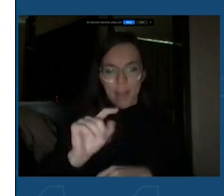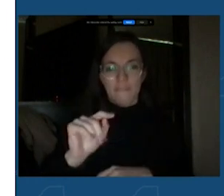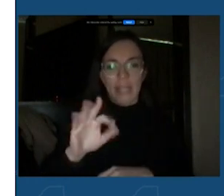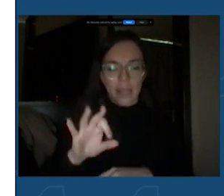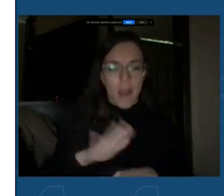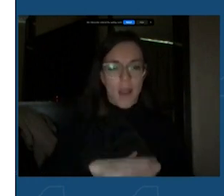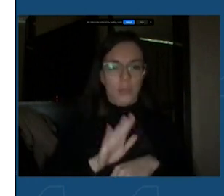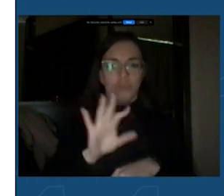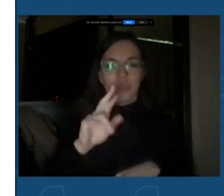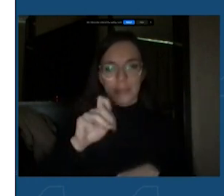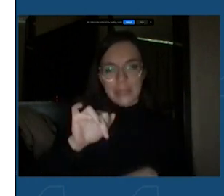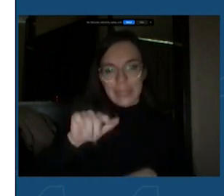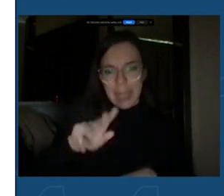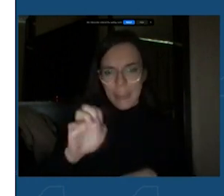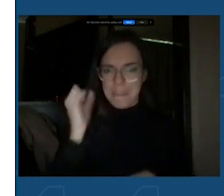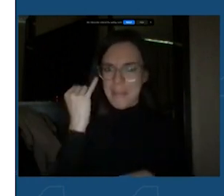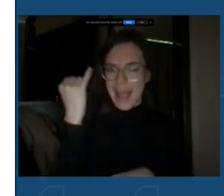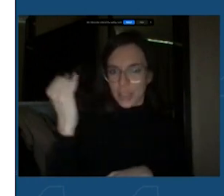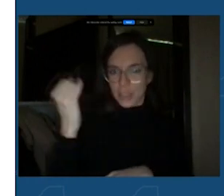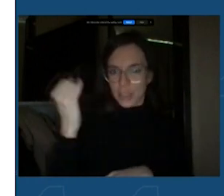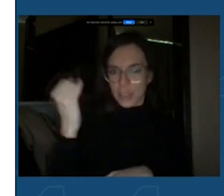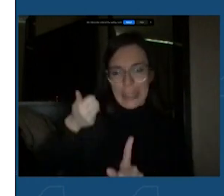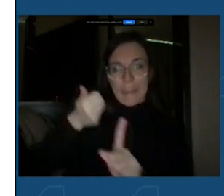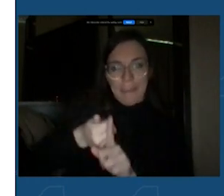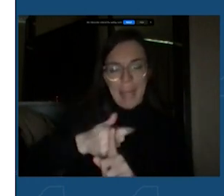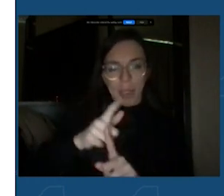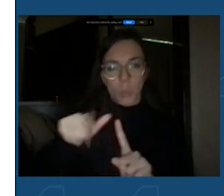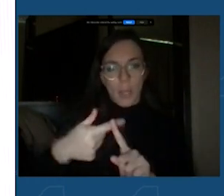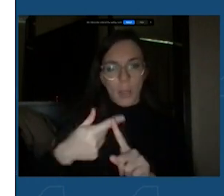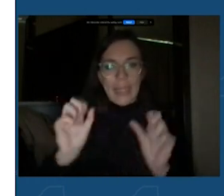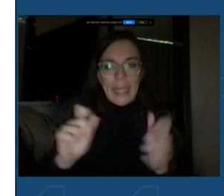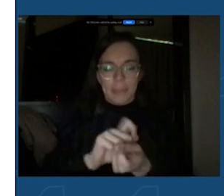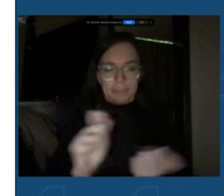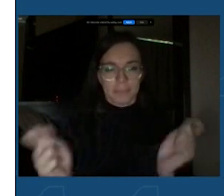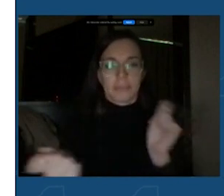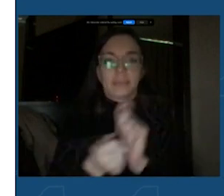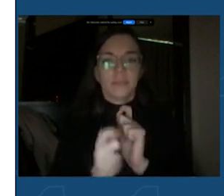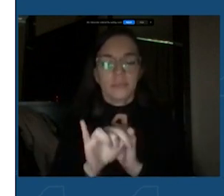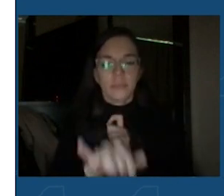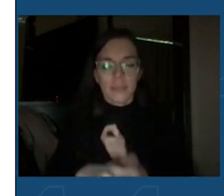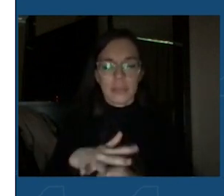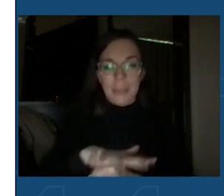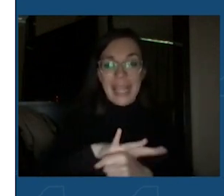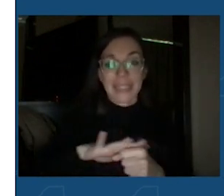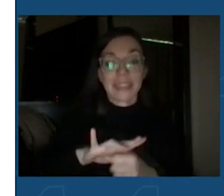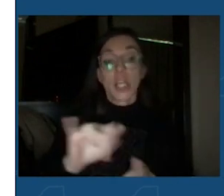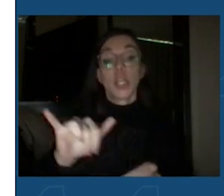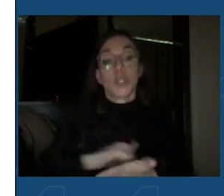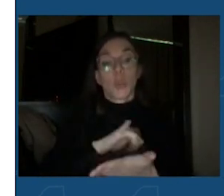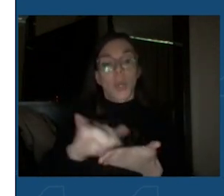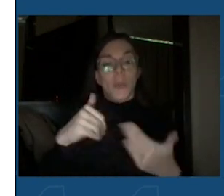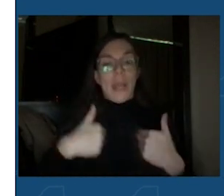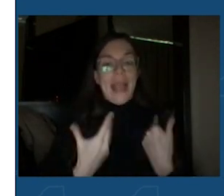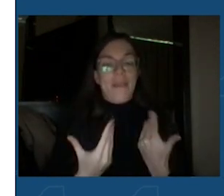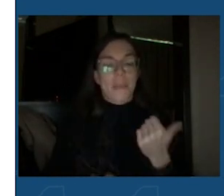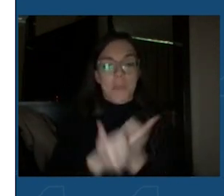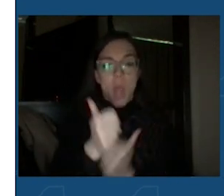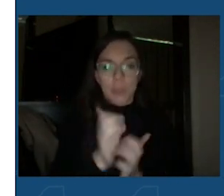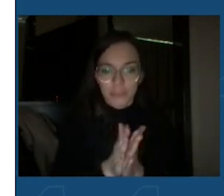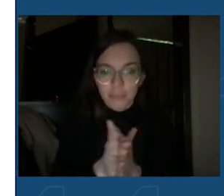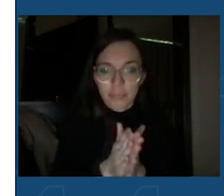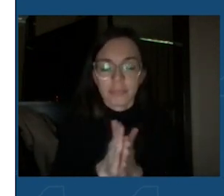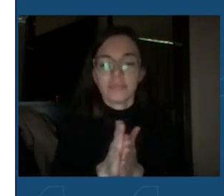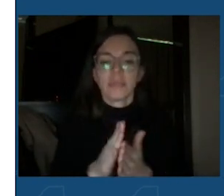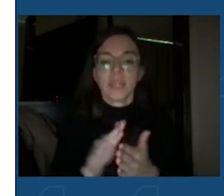when we could address this in that very space. It's extraordinary. In New York, we have the most ambitious renewable energy and emissions